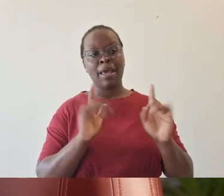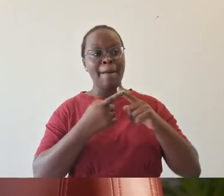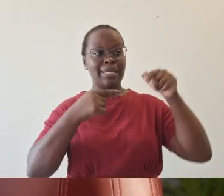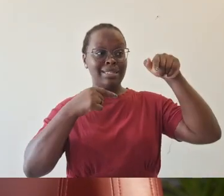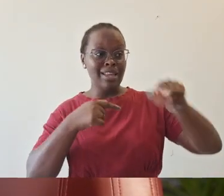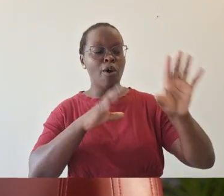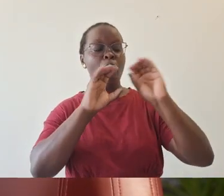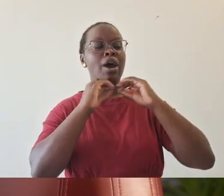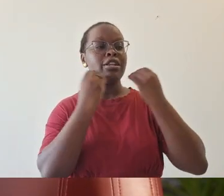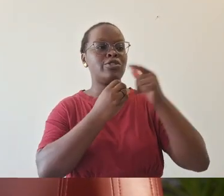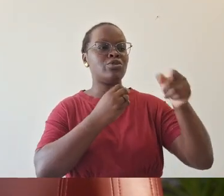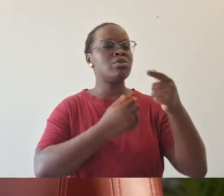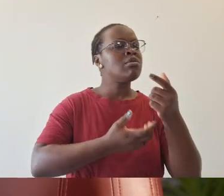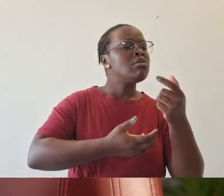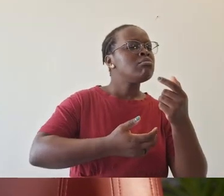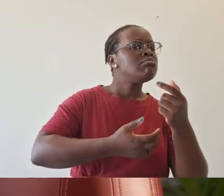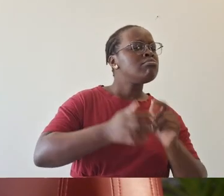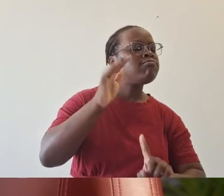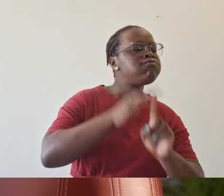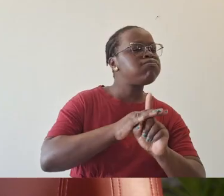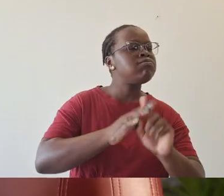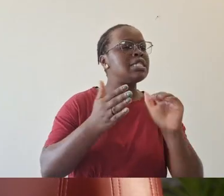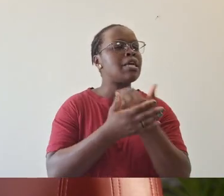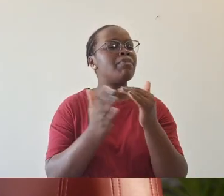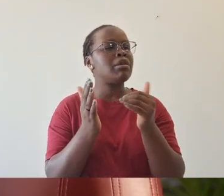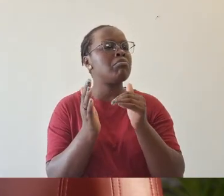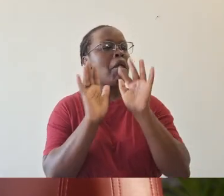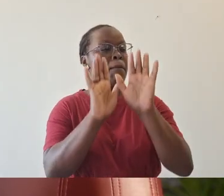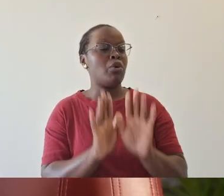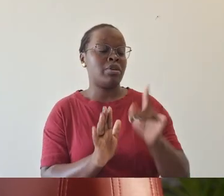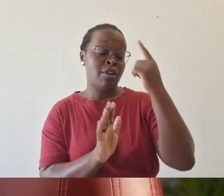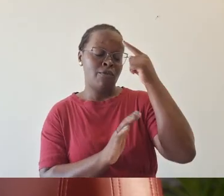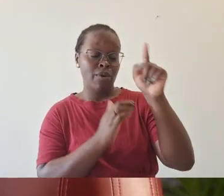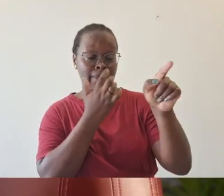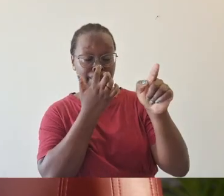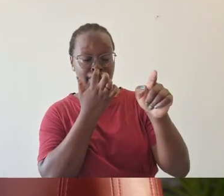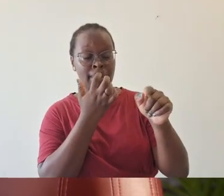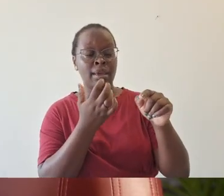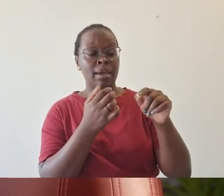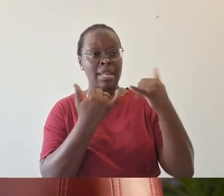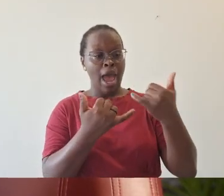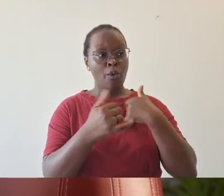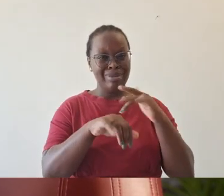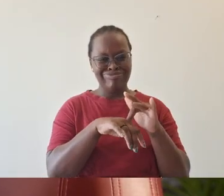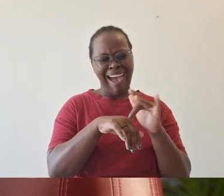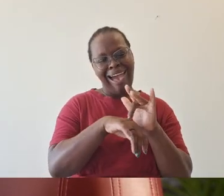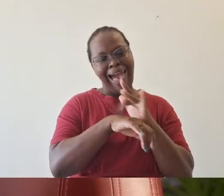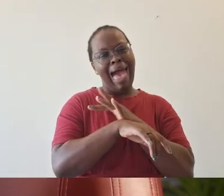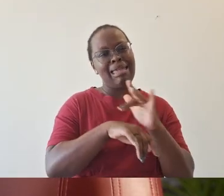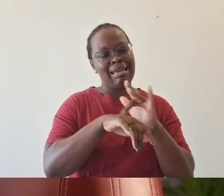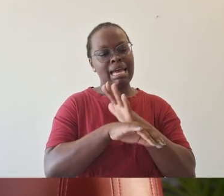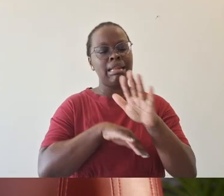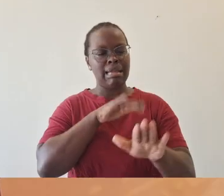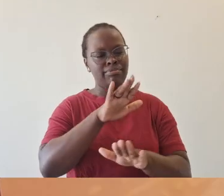the skills and strengths that they do have to come up with something that would be more meaningful to them. And so we, at the very beginning, sprint one,